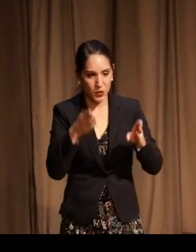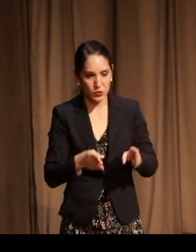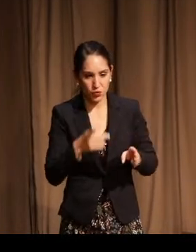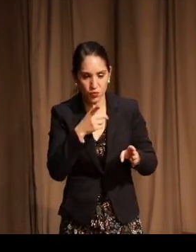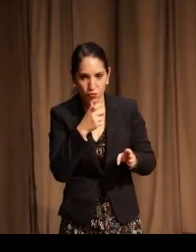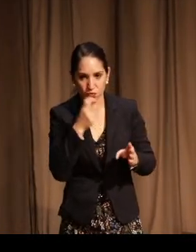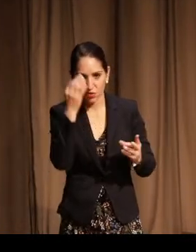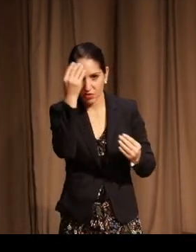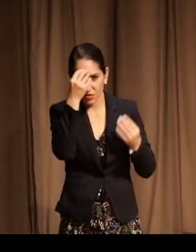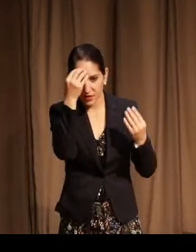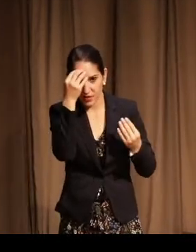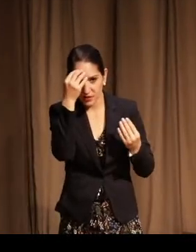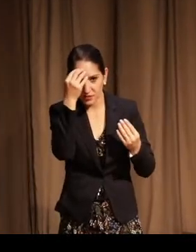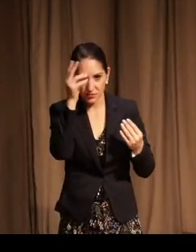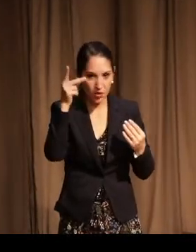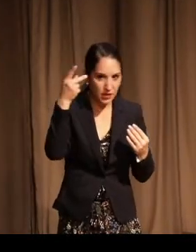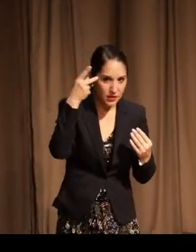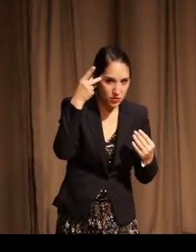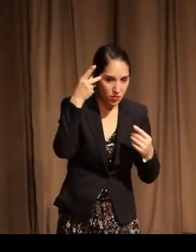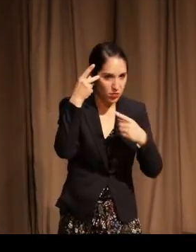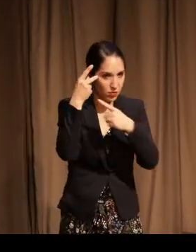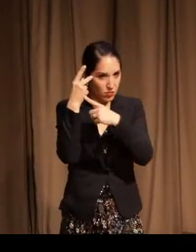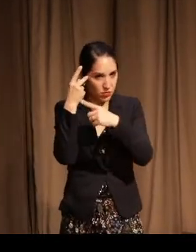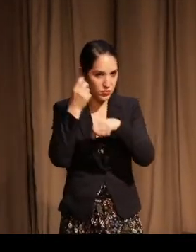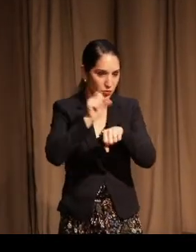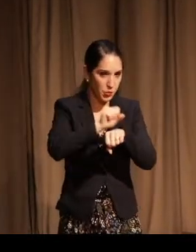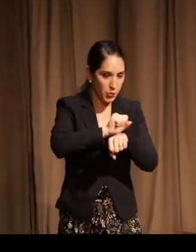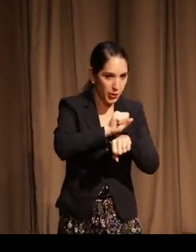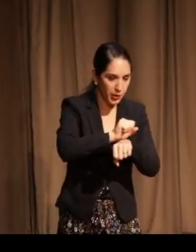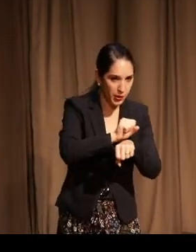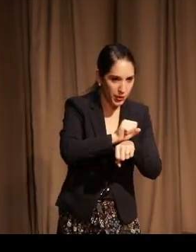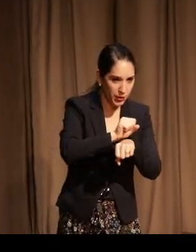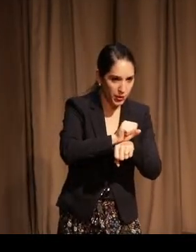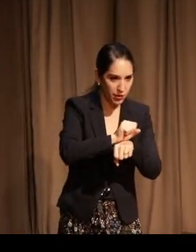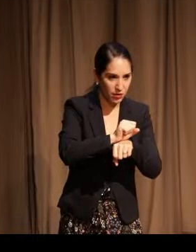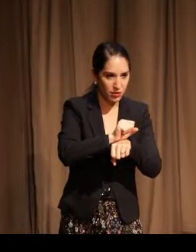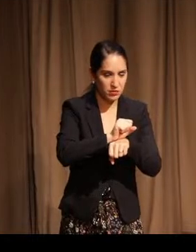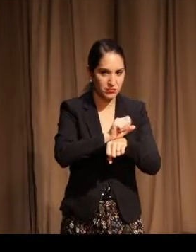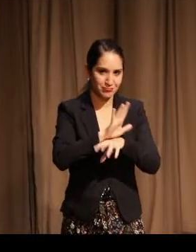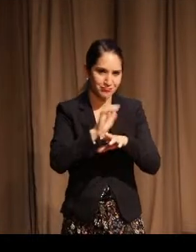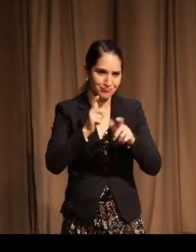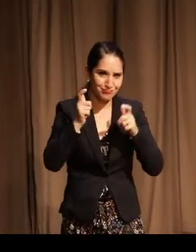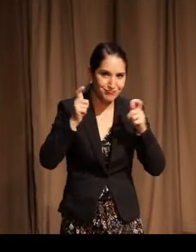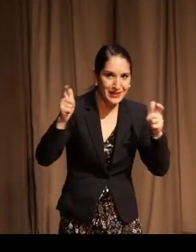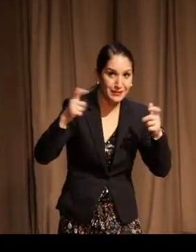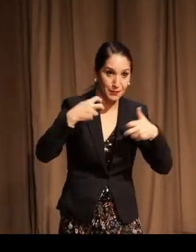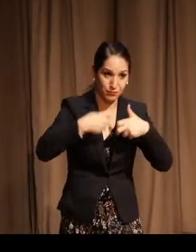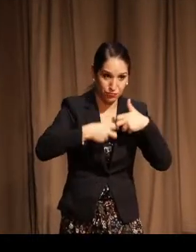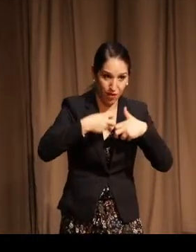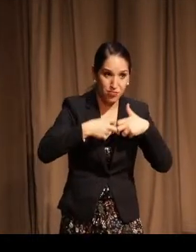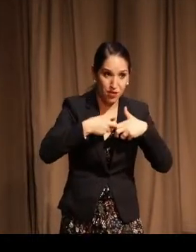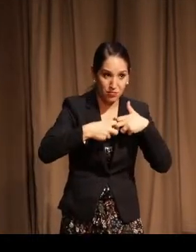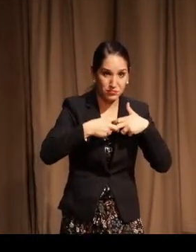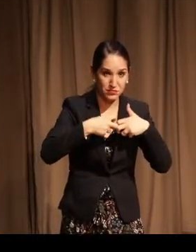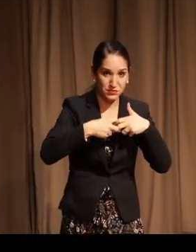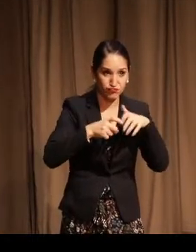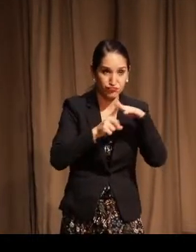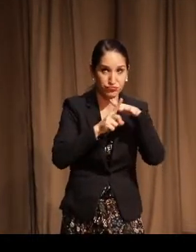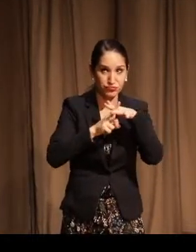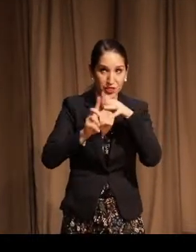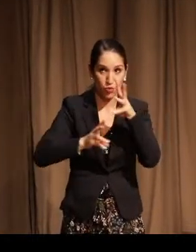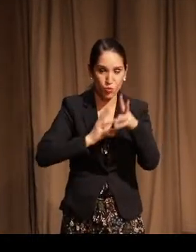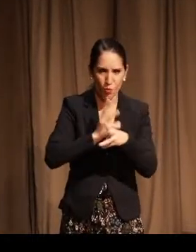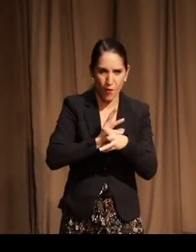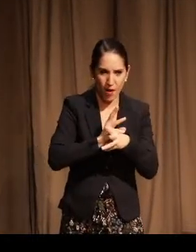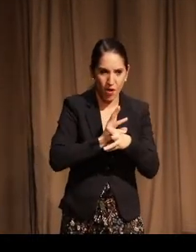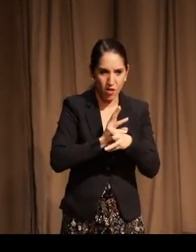politically in all of your work and about these giant issues. Where do you place yourself